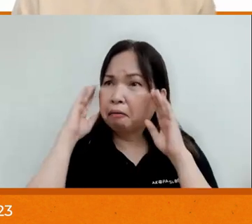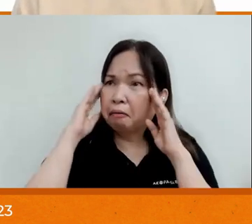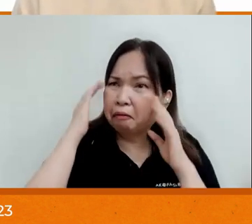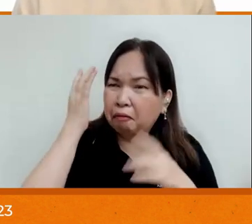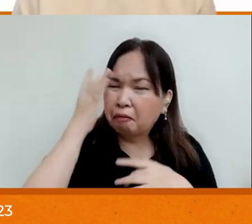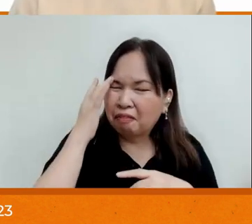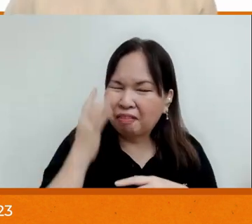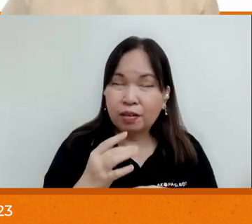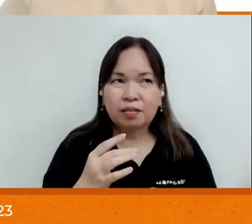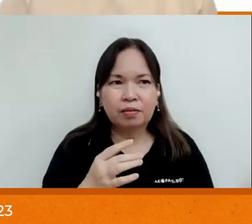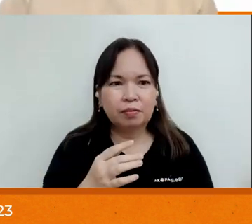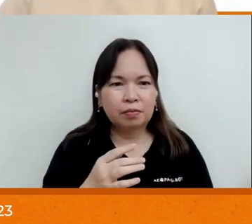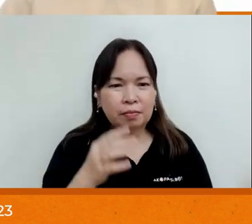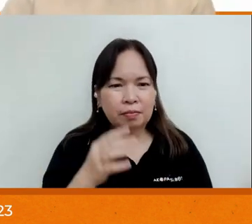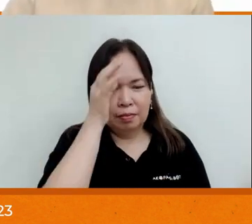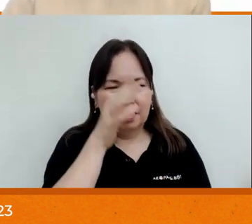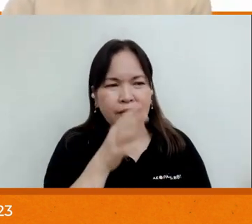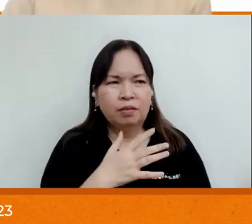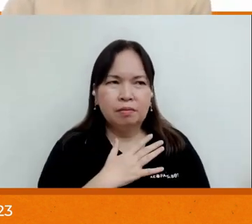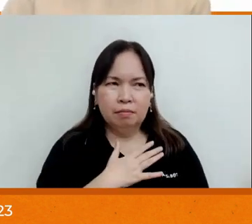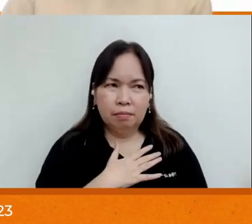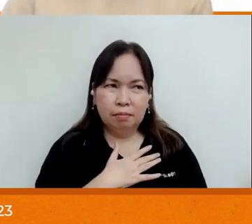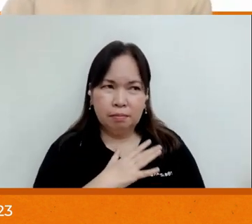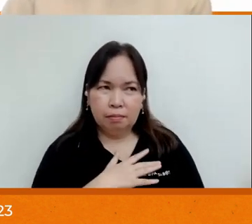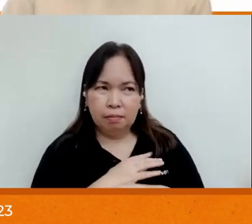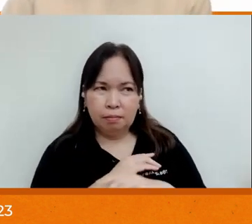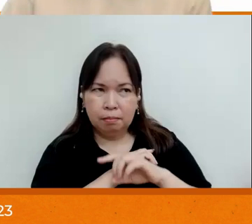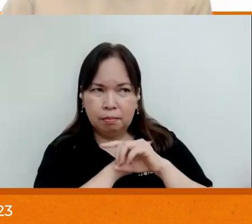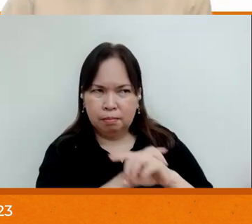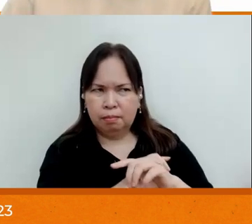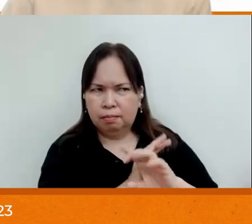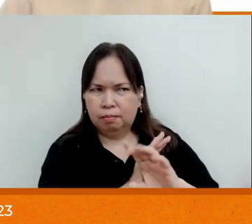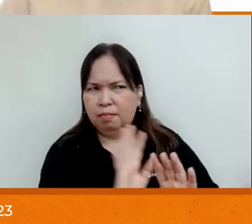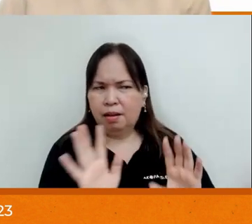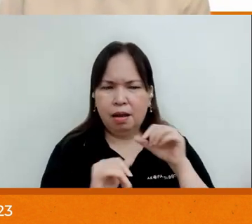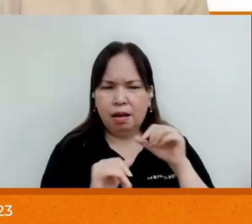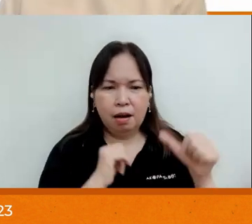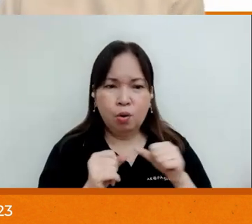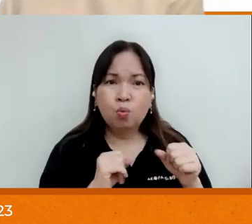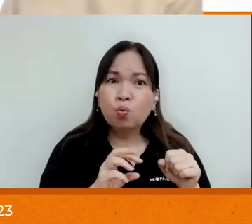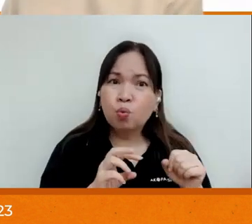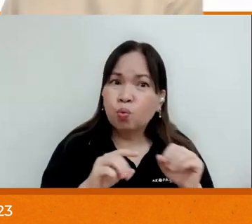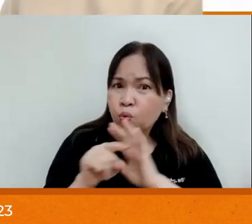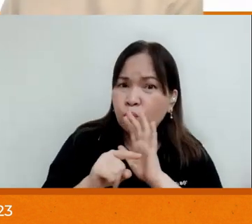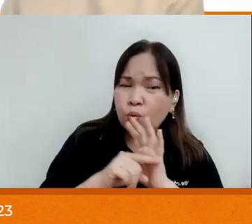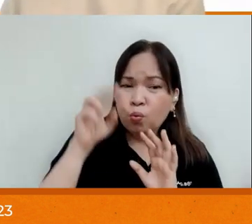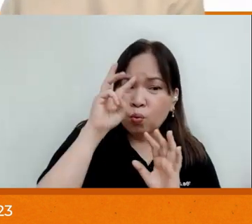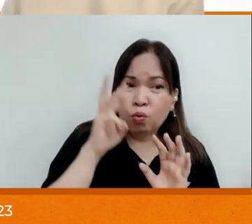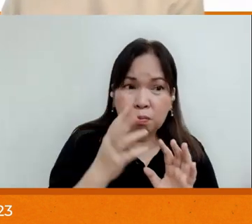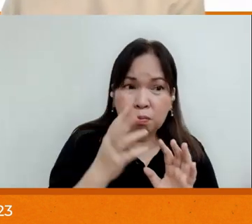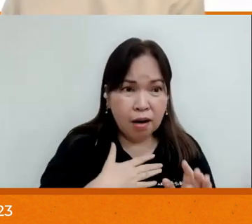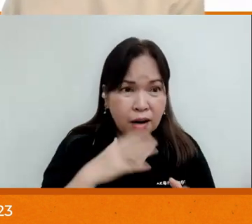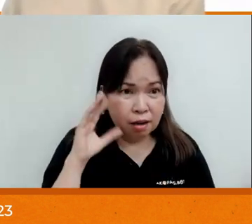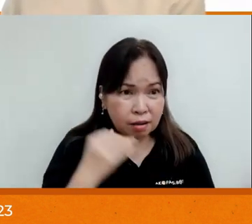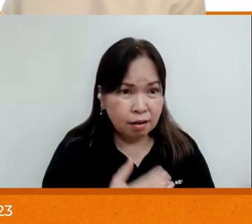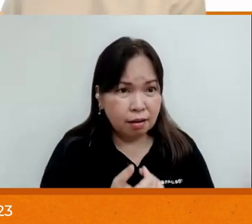syempre, I think parents can't help but be defensive, or they might feel scared also na, something's wrong with my child.